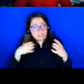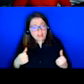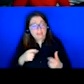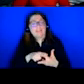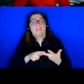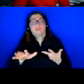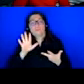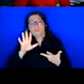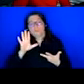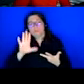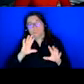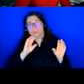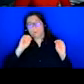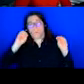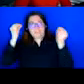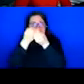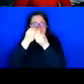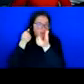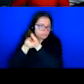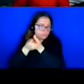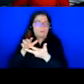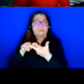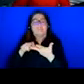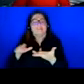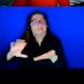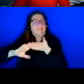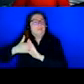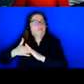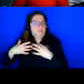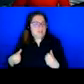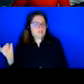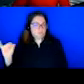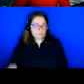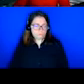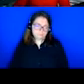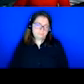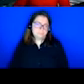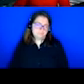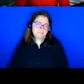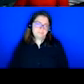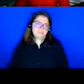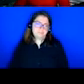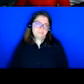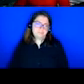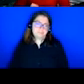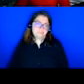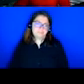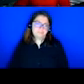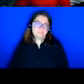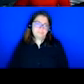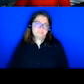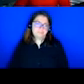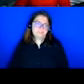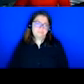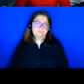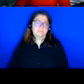growing support at your organization? How are you engaging your community? You want to build on that and make sure of that as well. But that's when you complete your plan and build